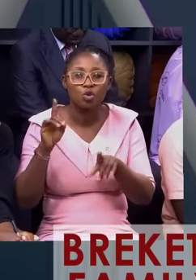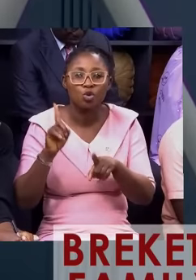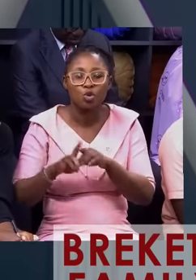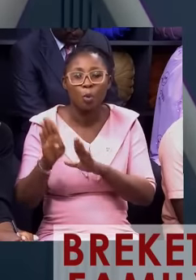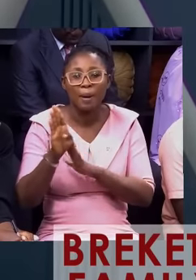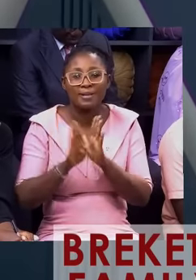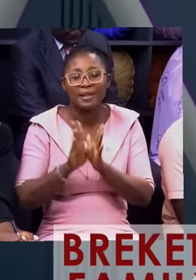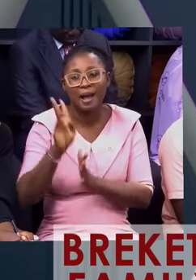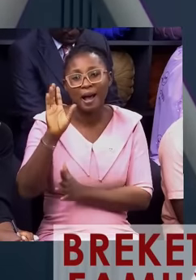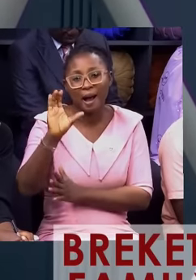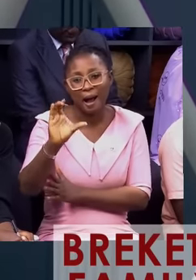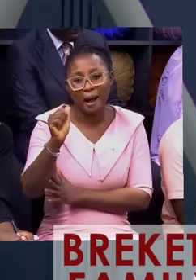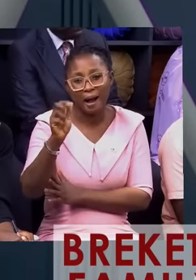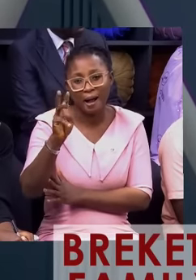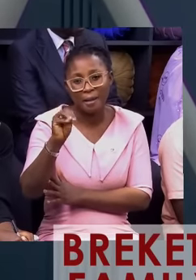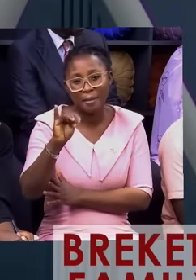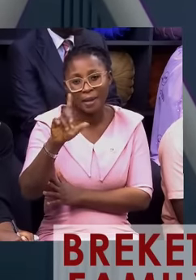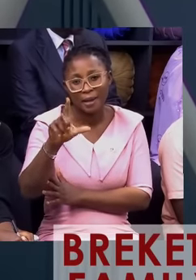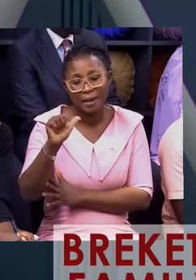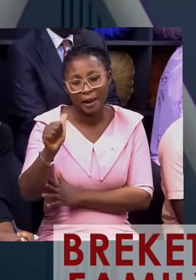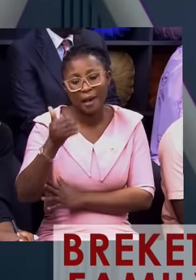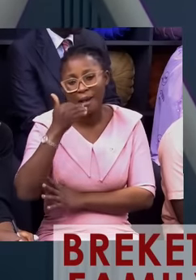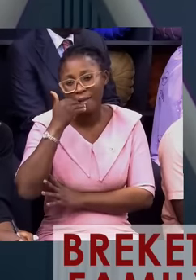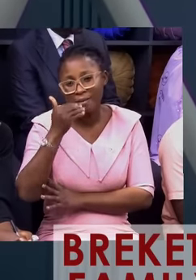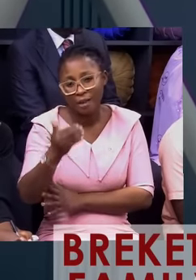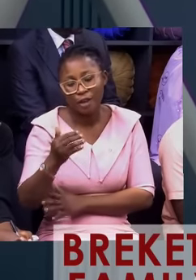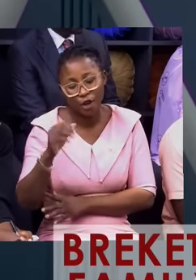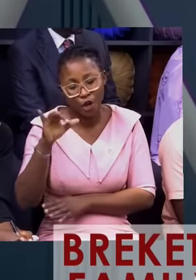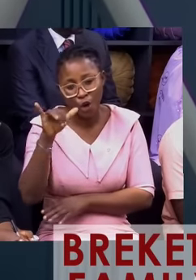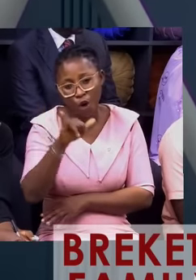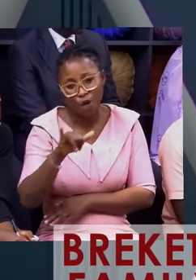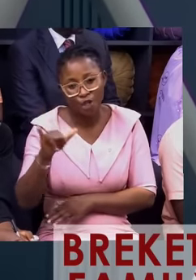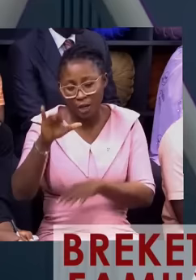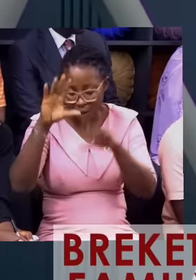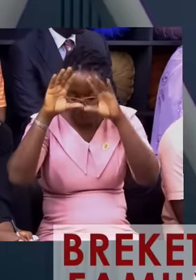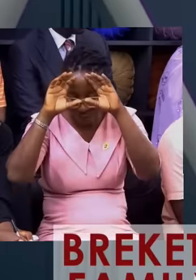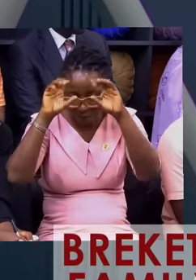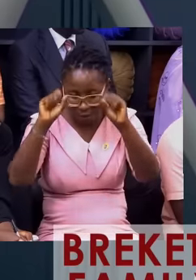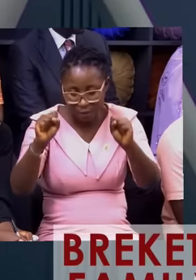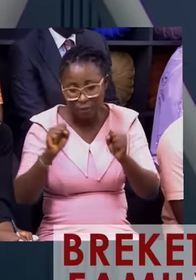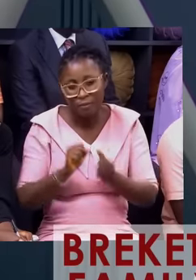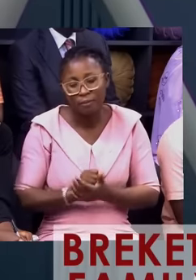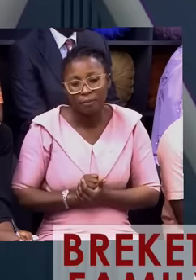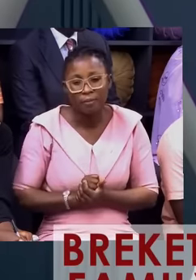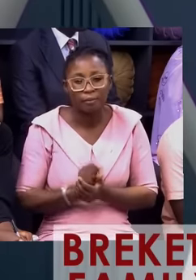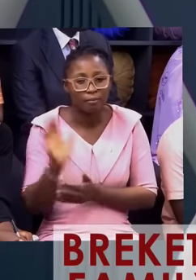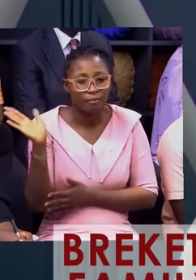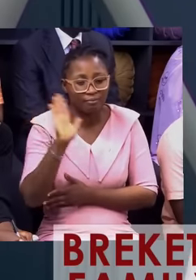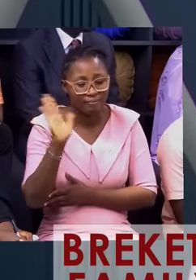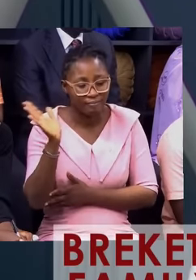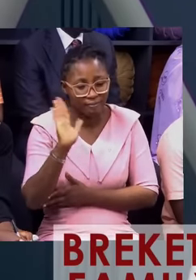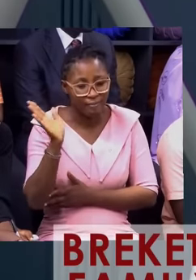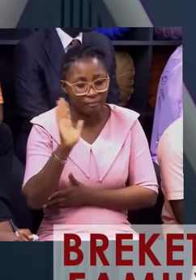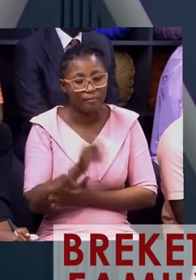Bara yes sir thank you ordinary president bye